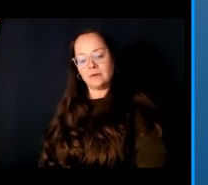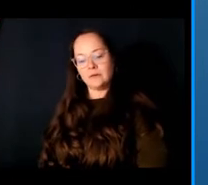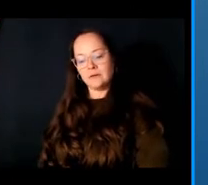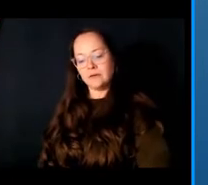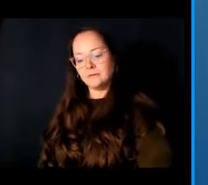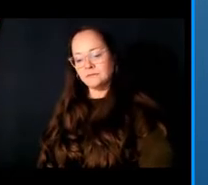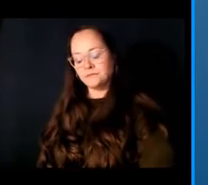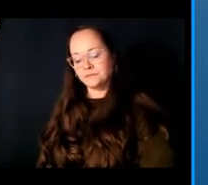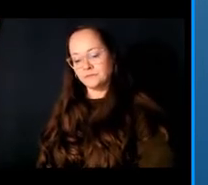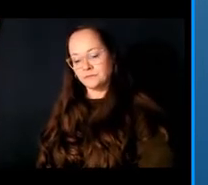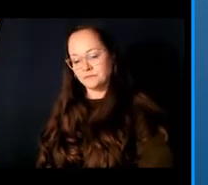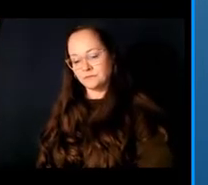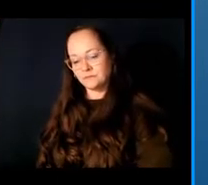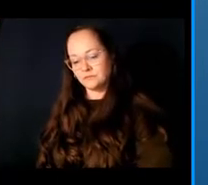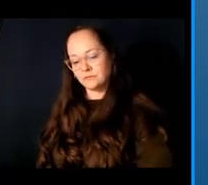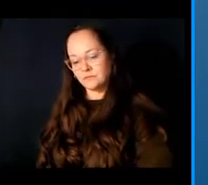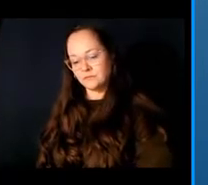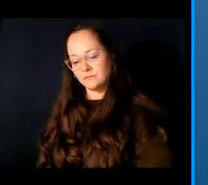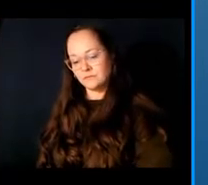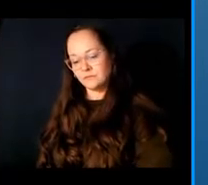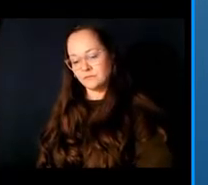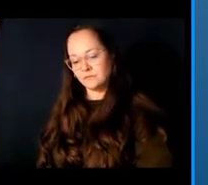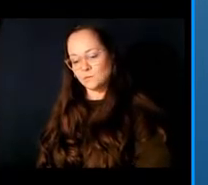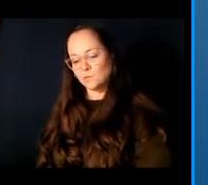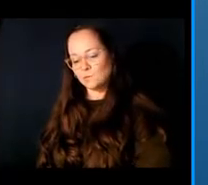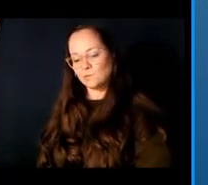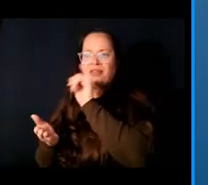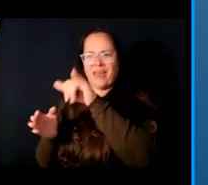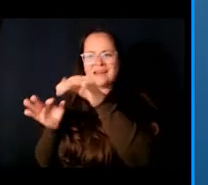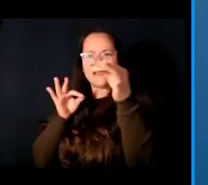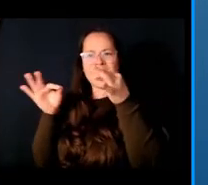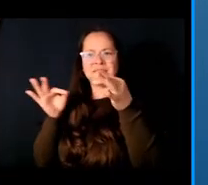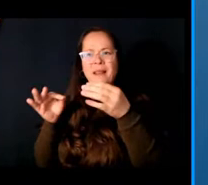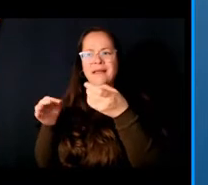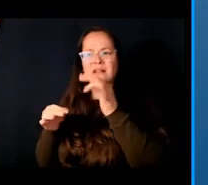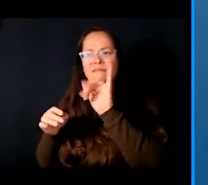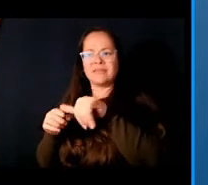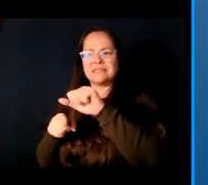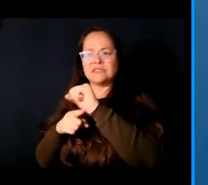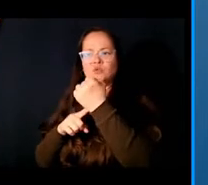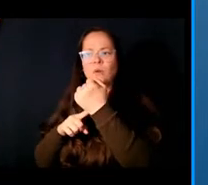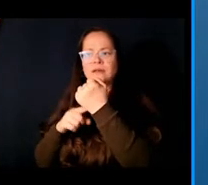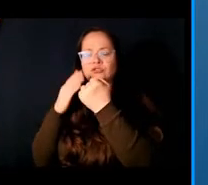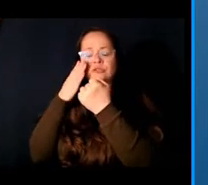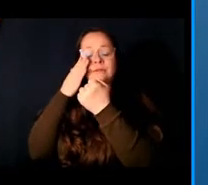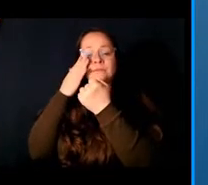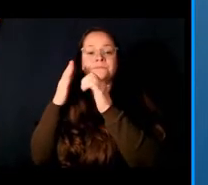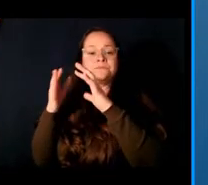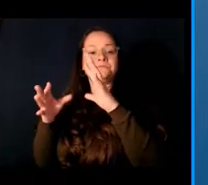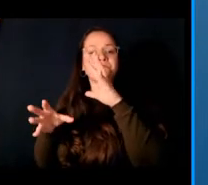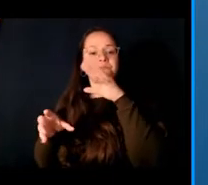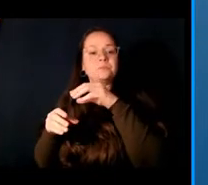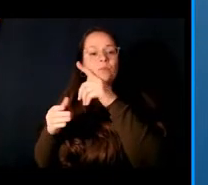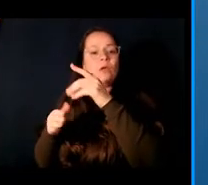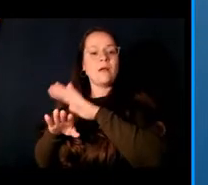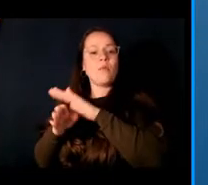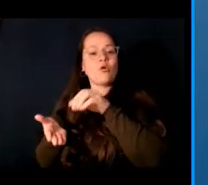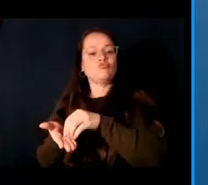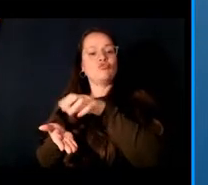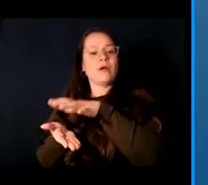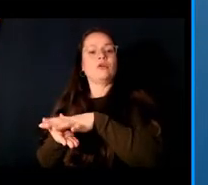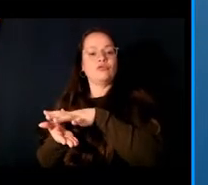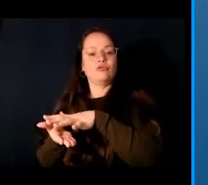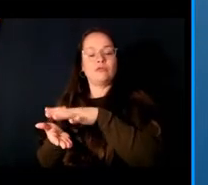we you know have made made this our policy but of the situation uh and puts and puts them on on record